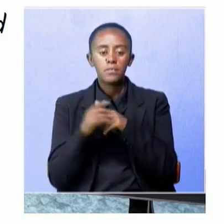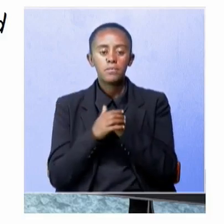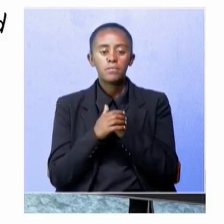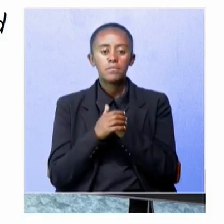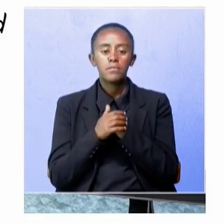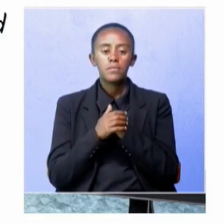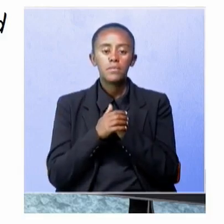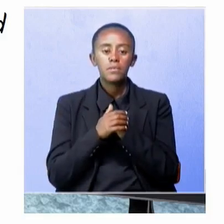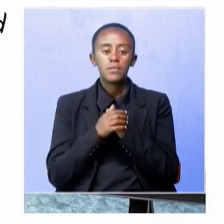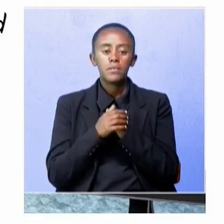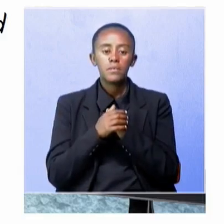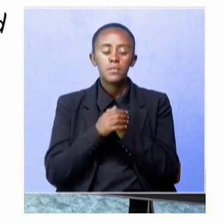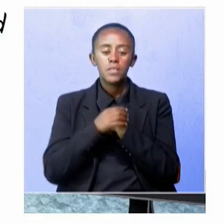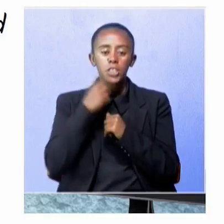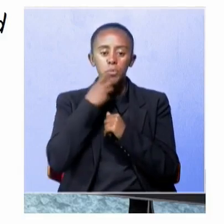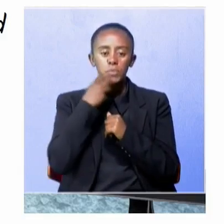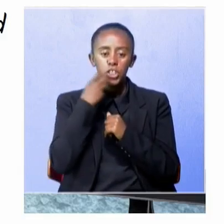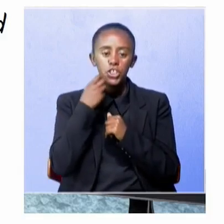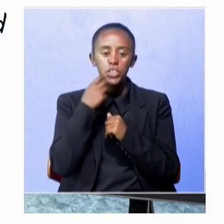speech.